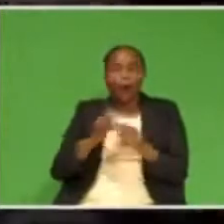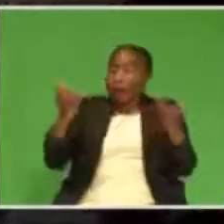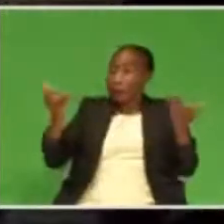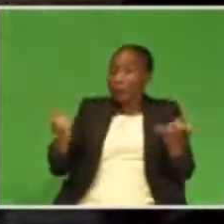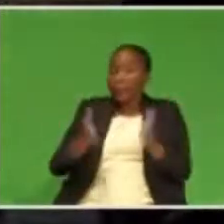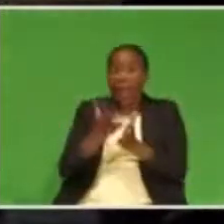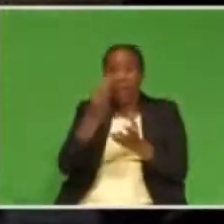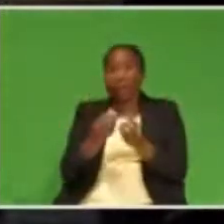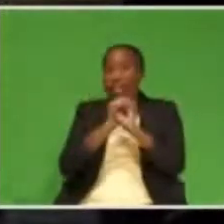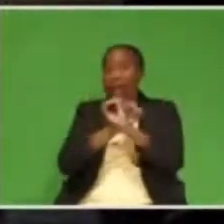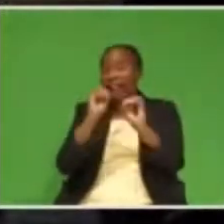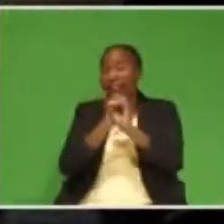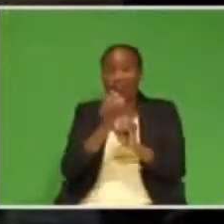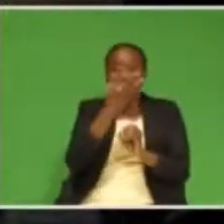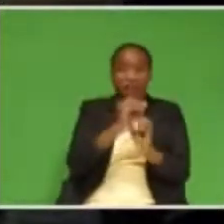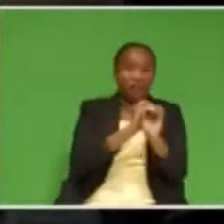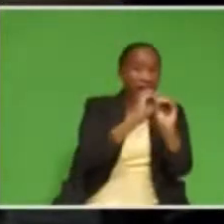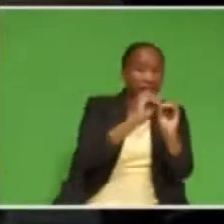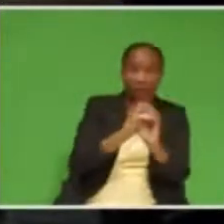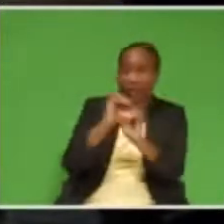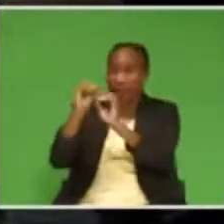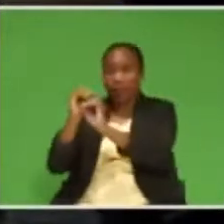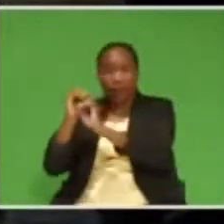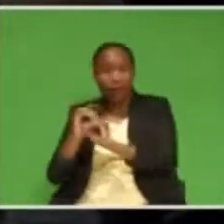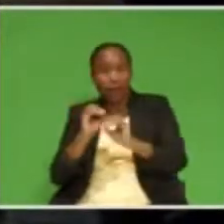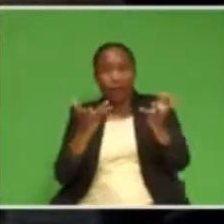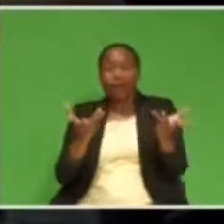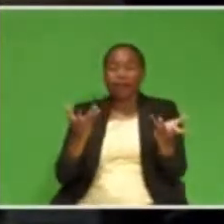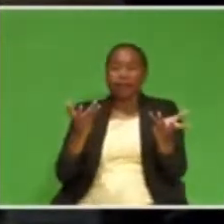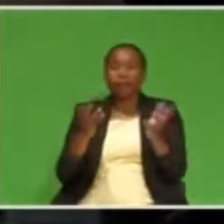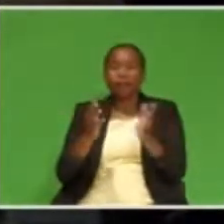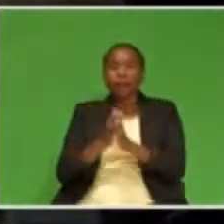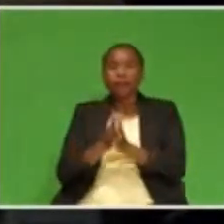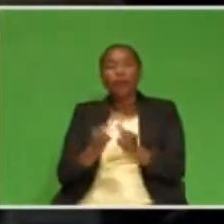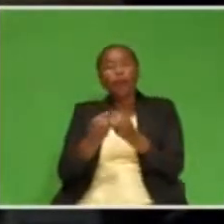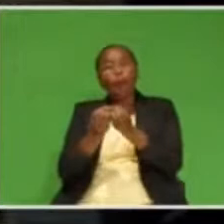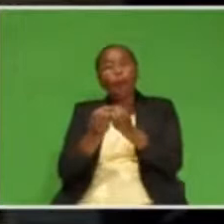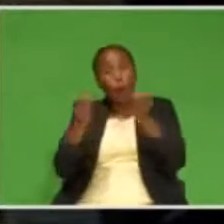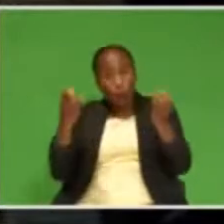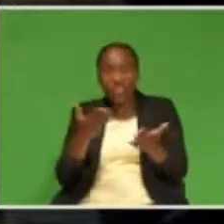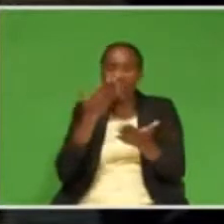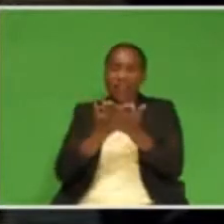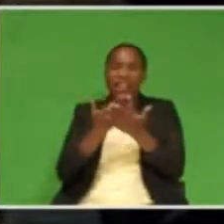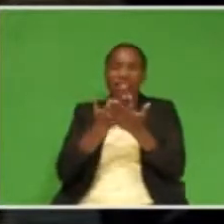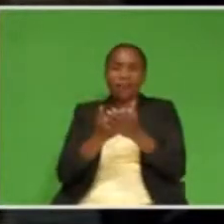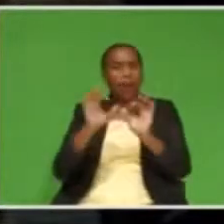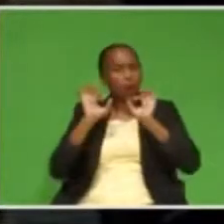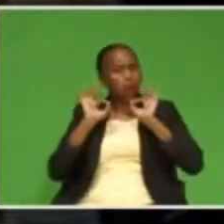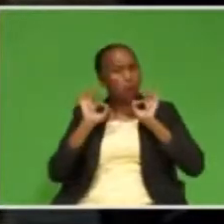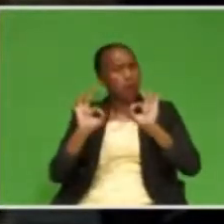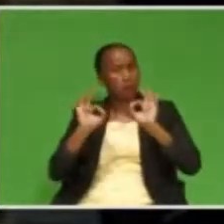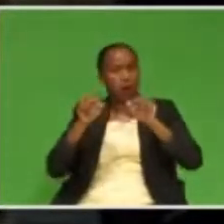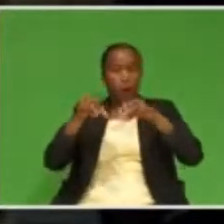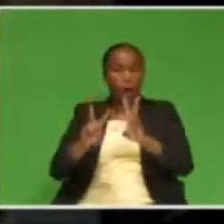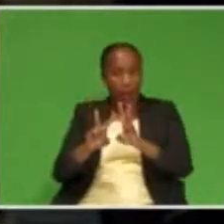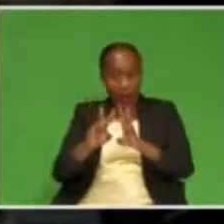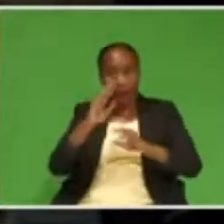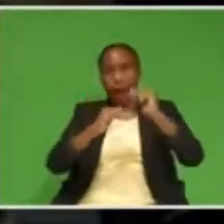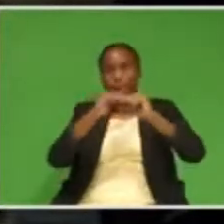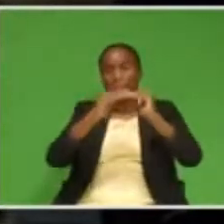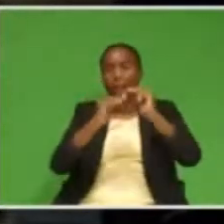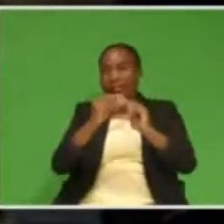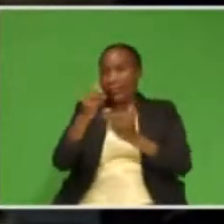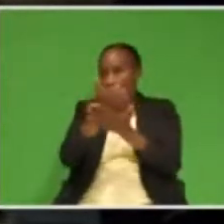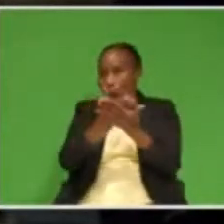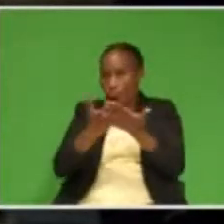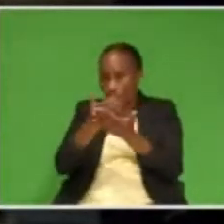collateral, because they don't have this and all that. The most effective and sustainable way to build an